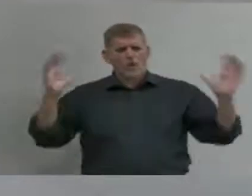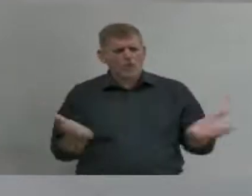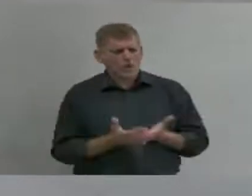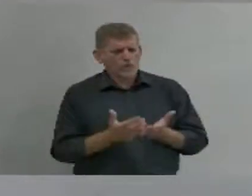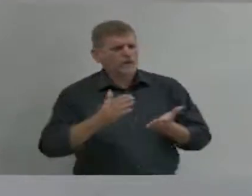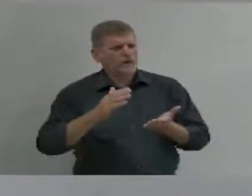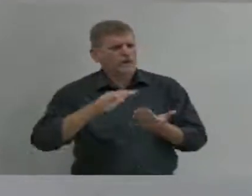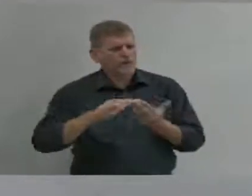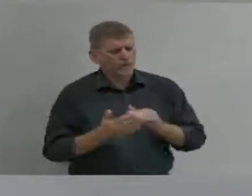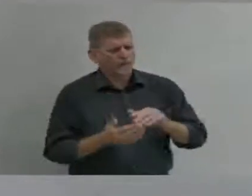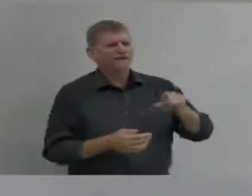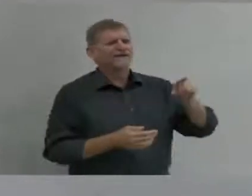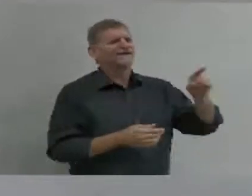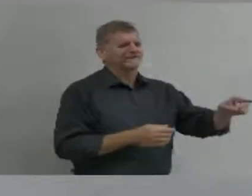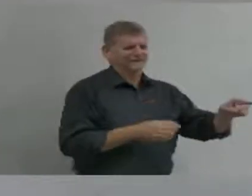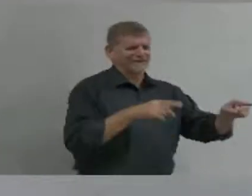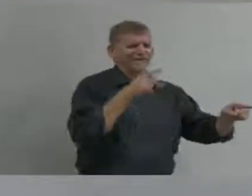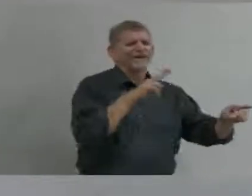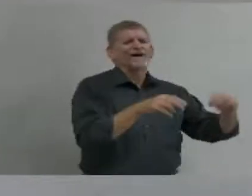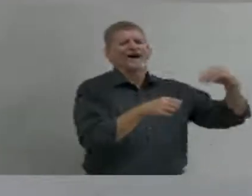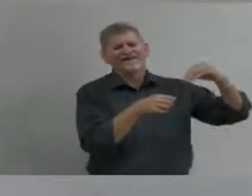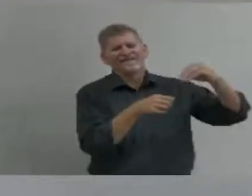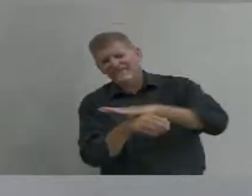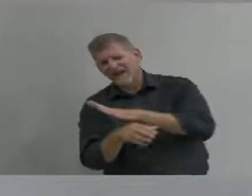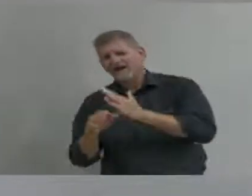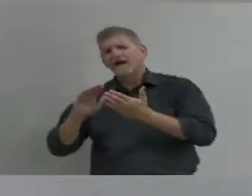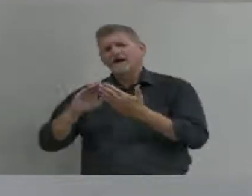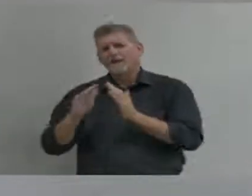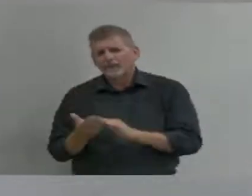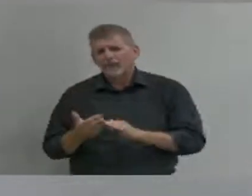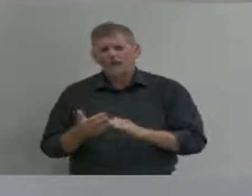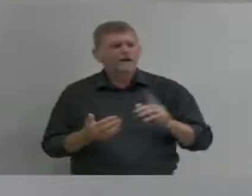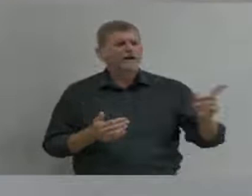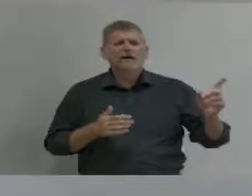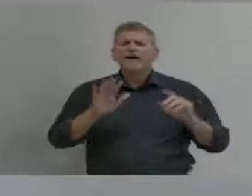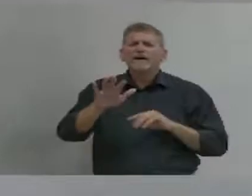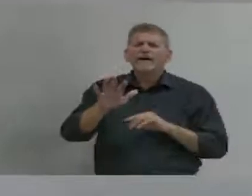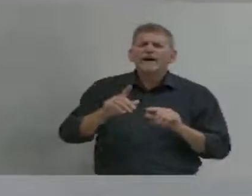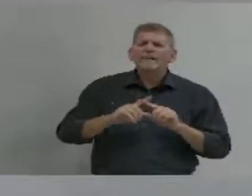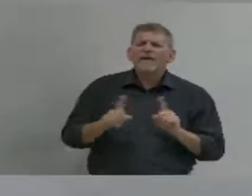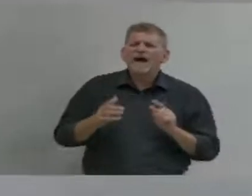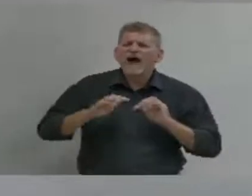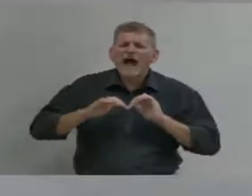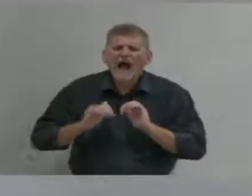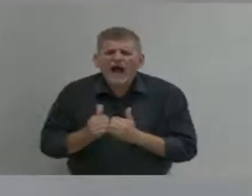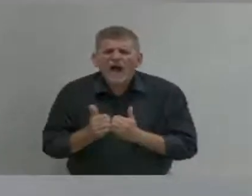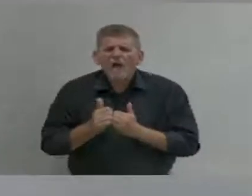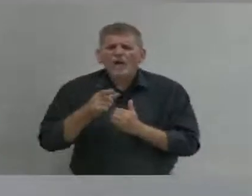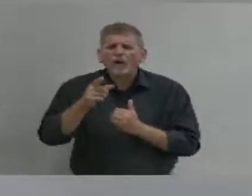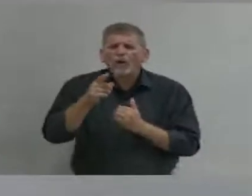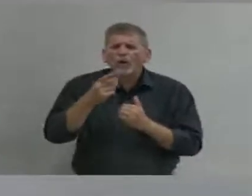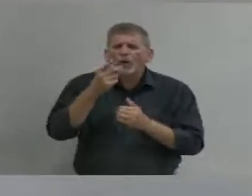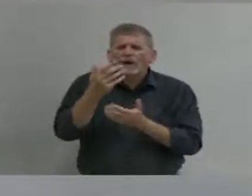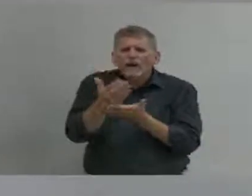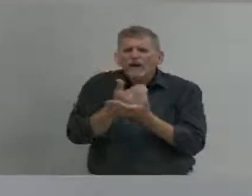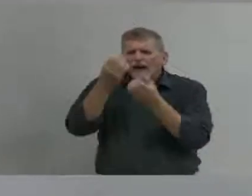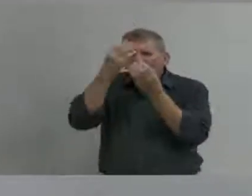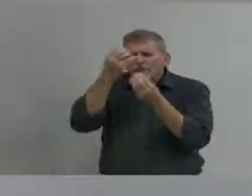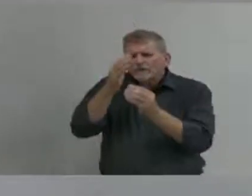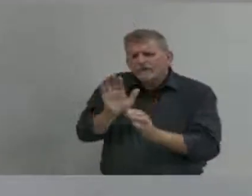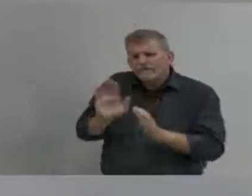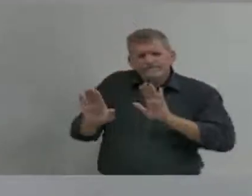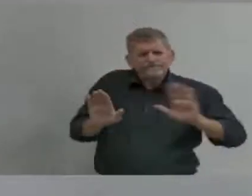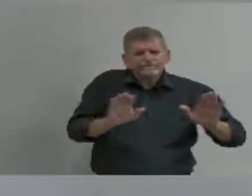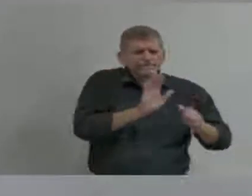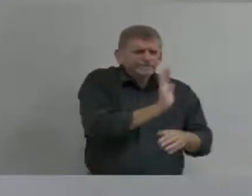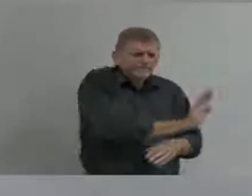does. So is there some way to get both those data sets out there? I mean, if you give me the numbers, we can divide it out and come